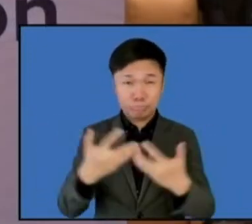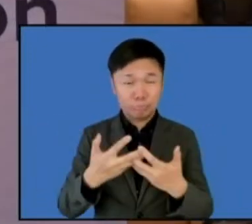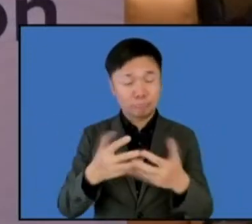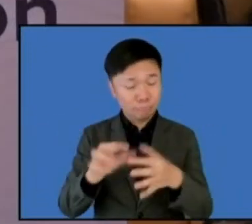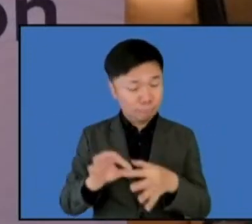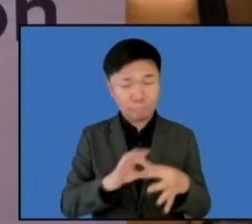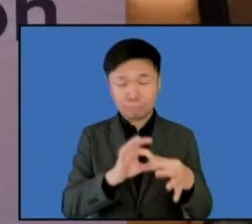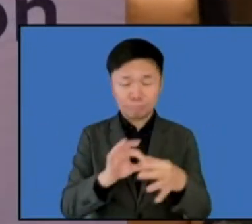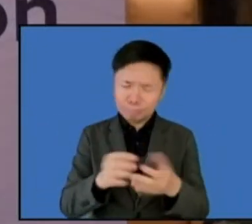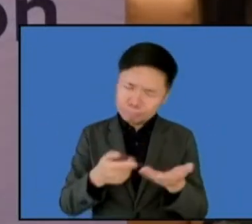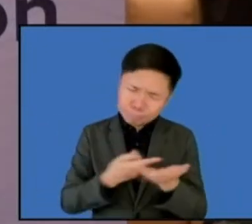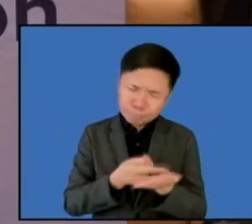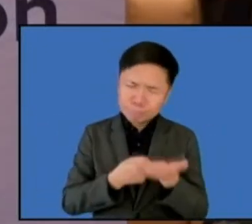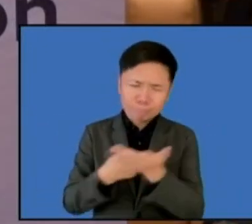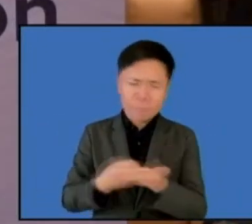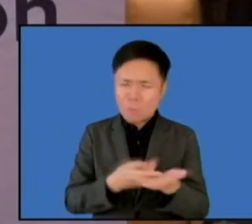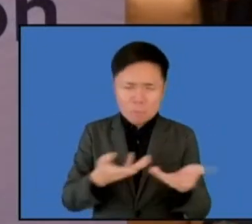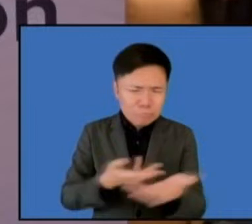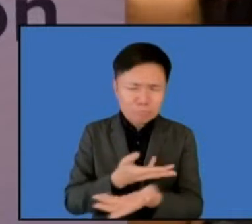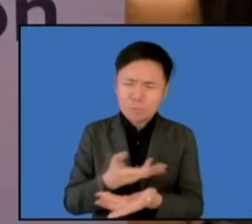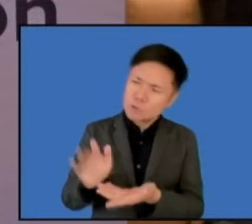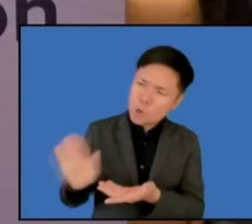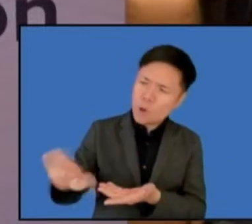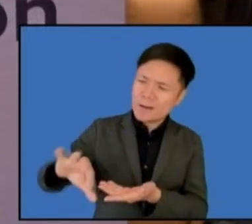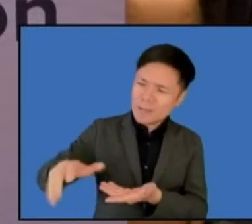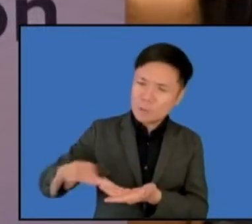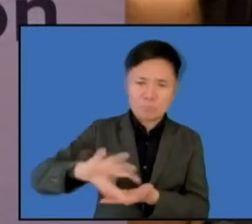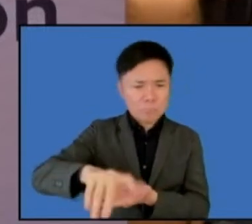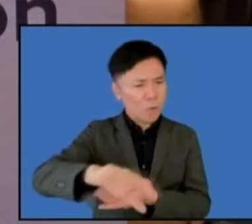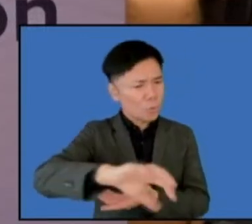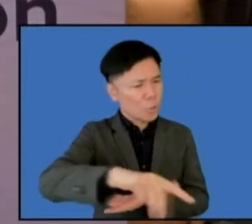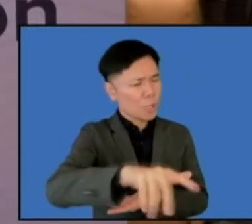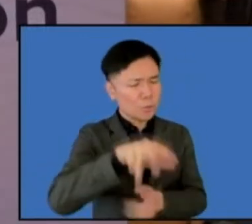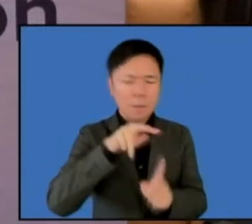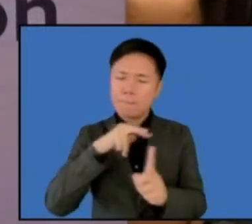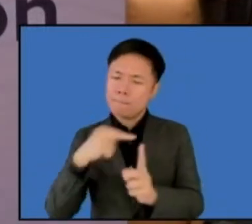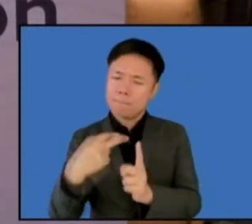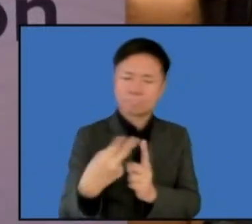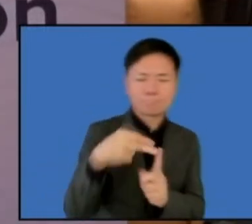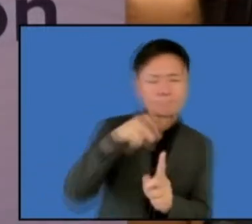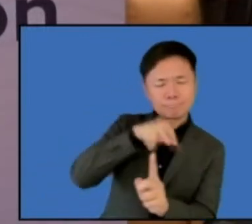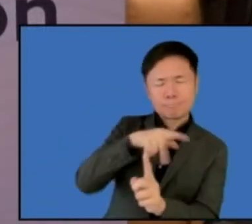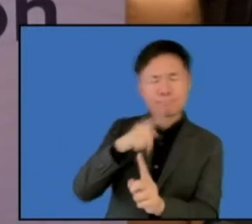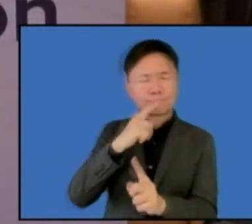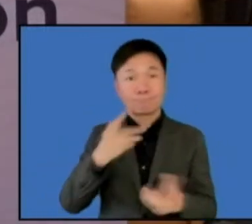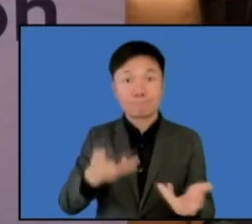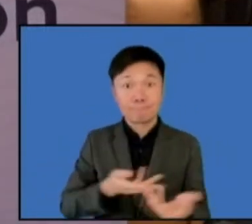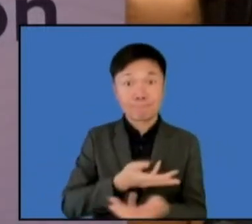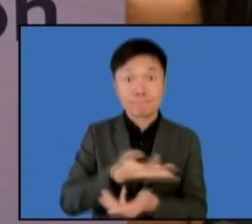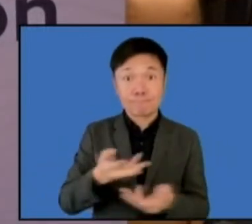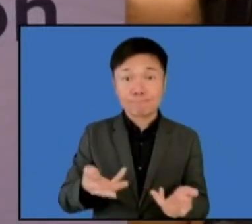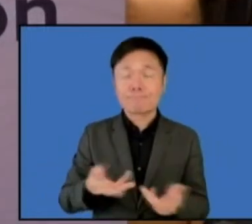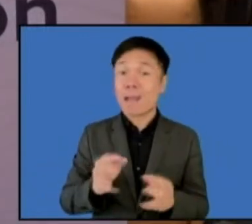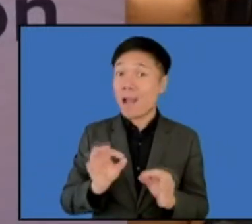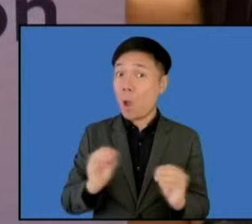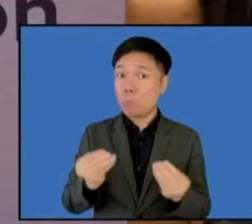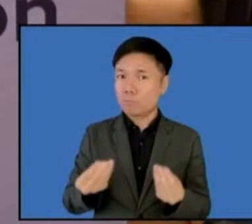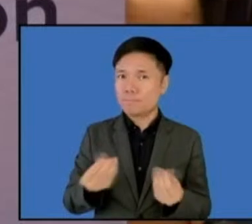level, sharing country experiences on data issues. The other lesson I learned is